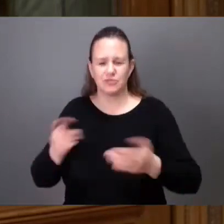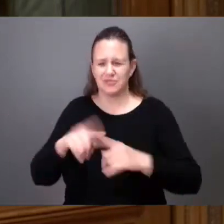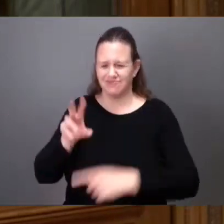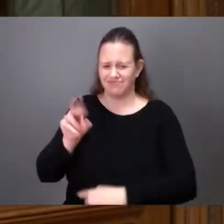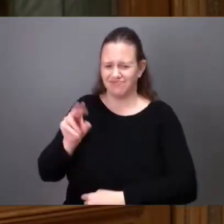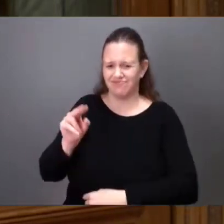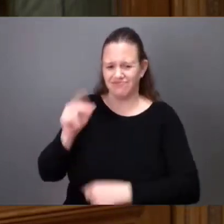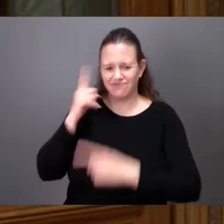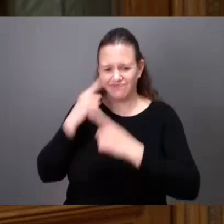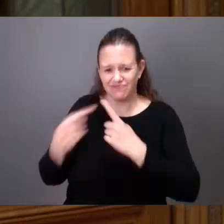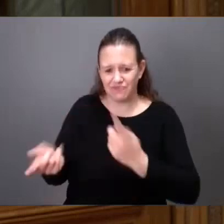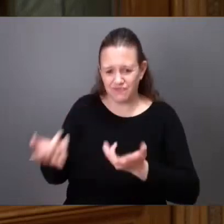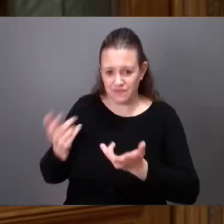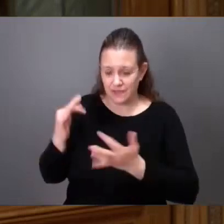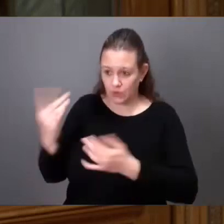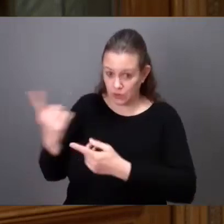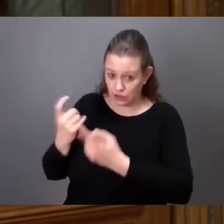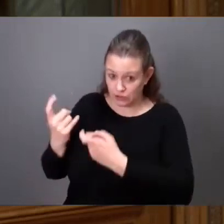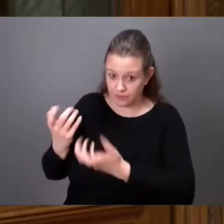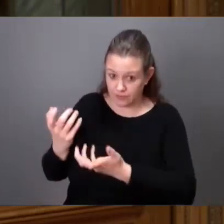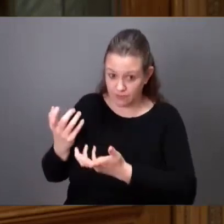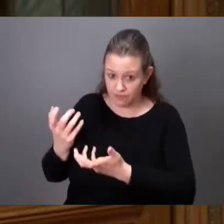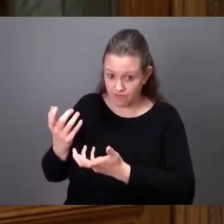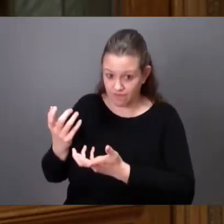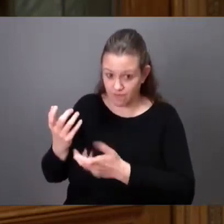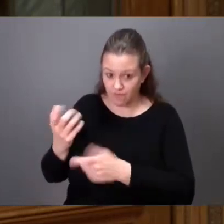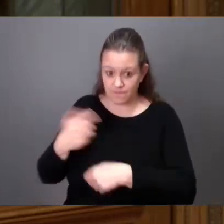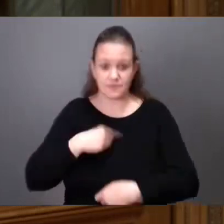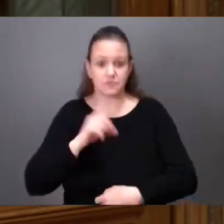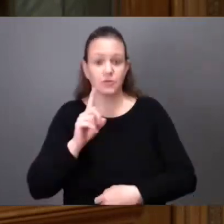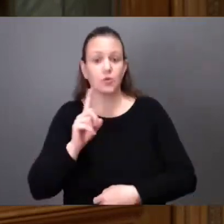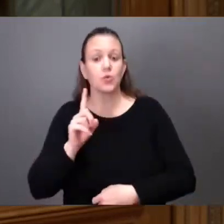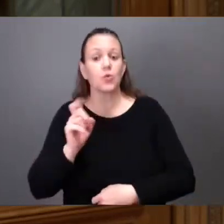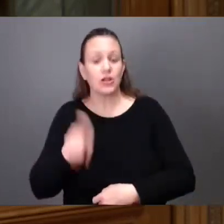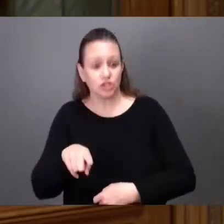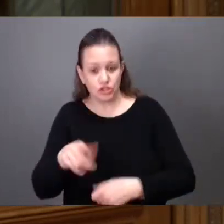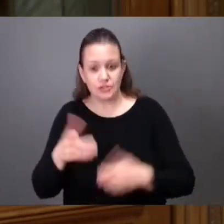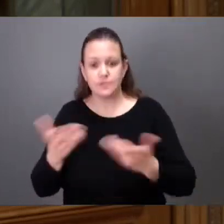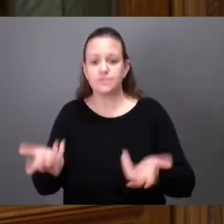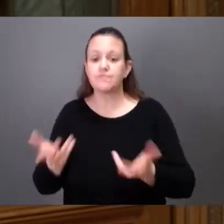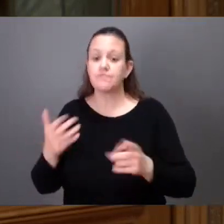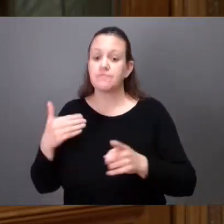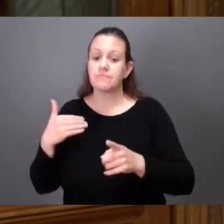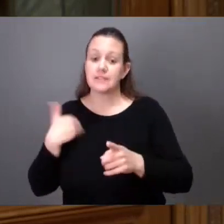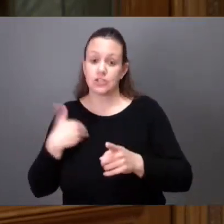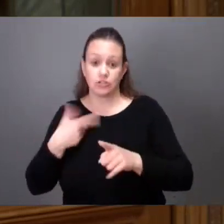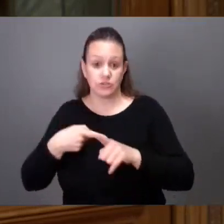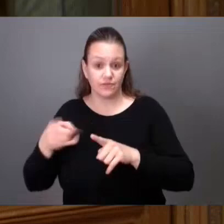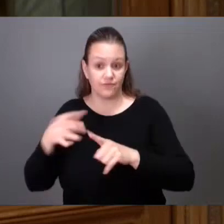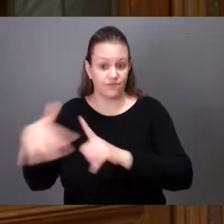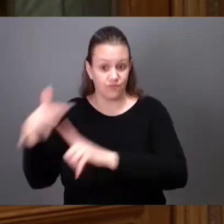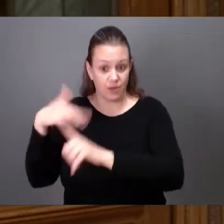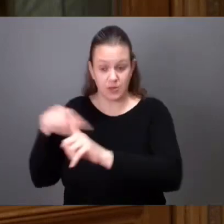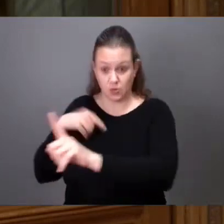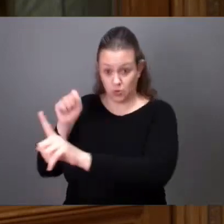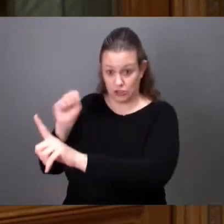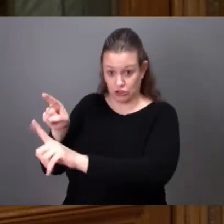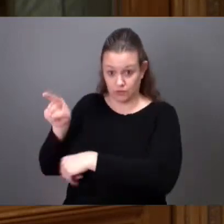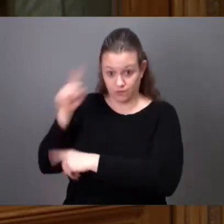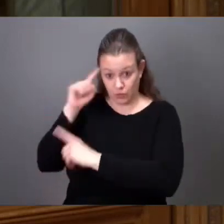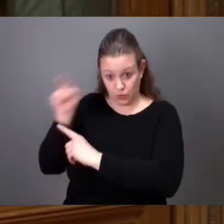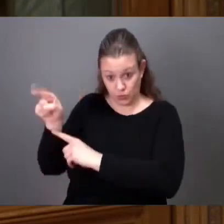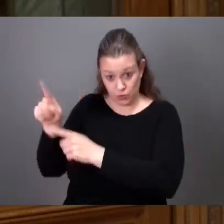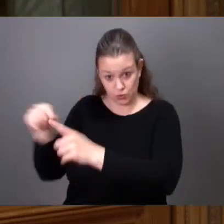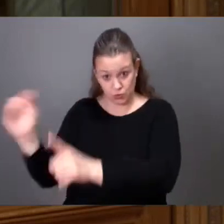turn to his colleague, the Minister of Public Safety, and ask him today, right now, in front of the people of British Columbia,